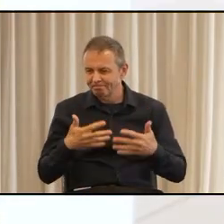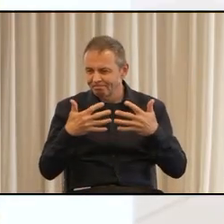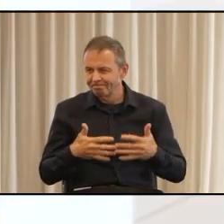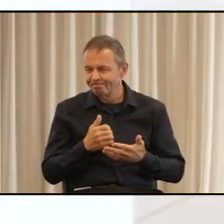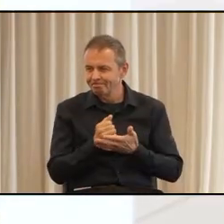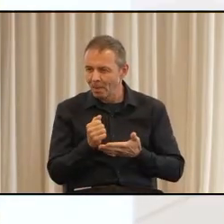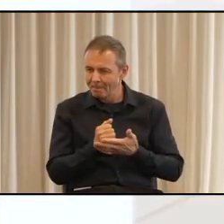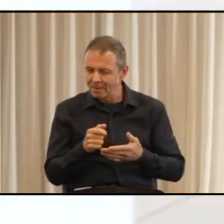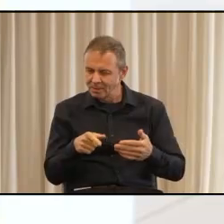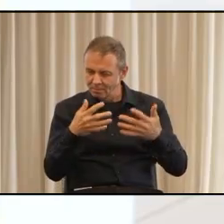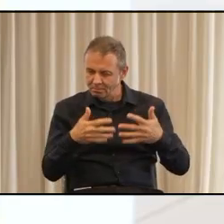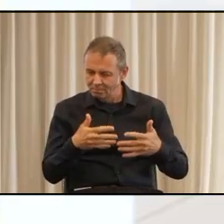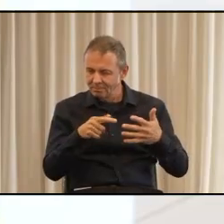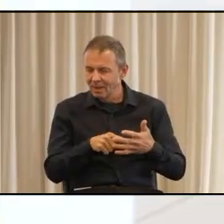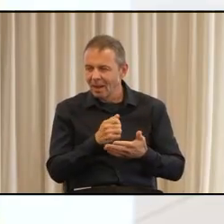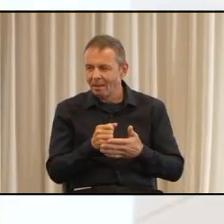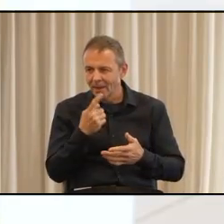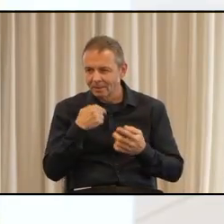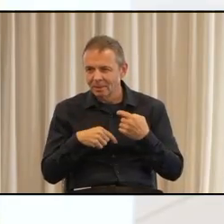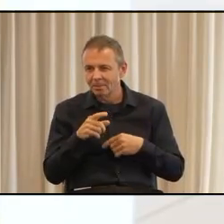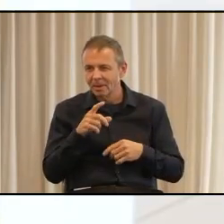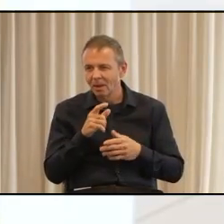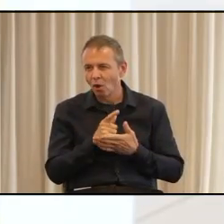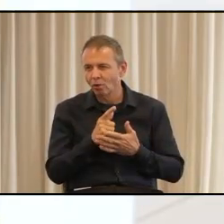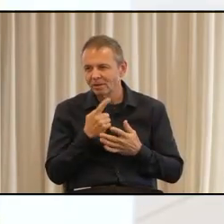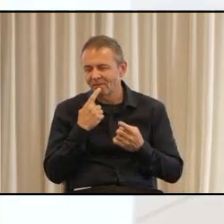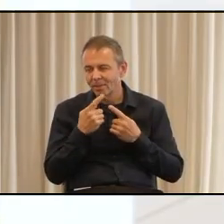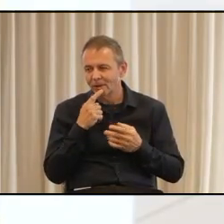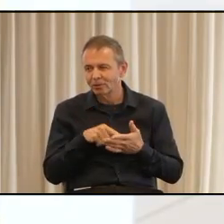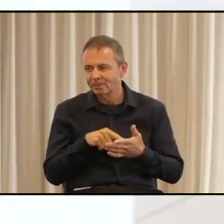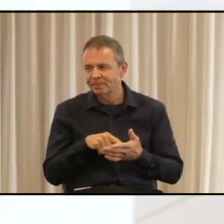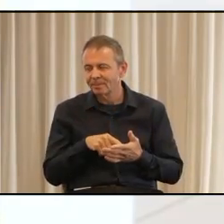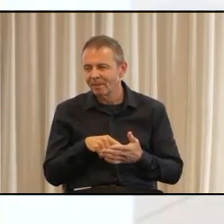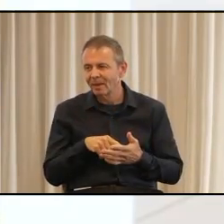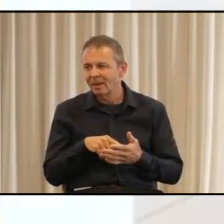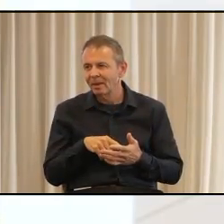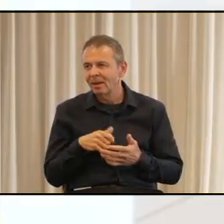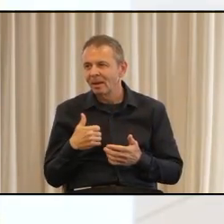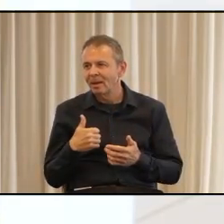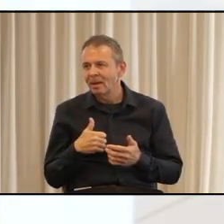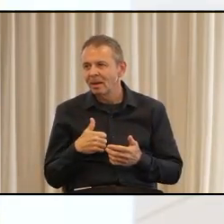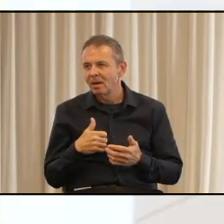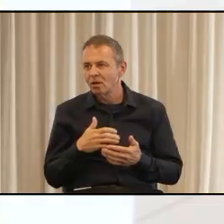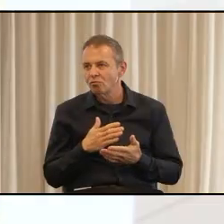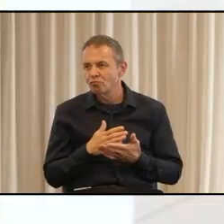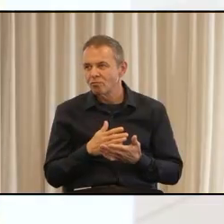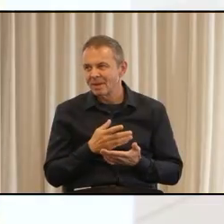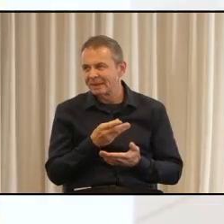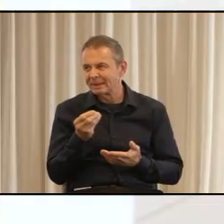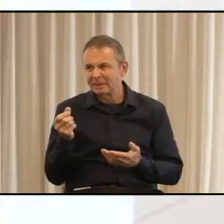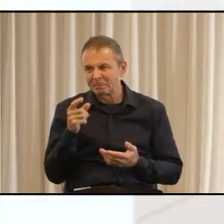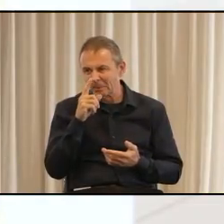things which are a bit different from how you feel about stuff, and generally speaking, people are afraid of the wrong